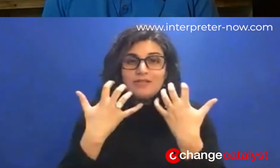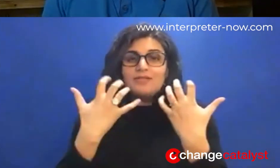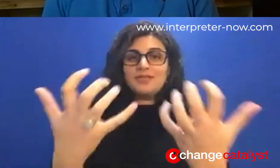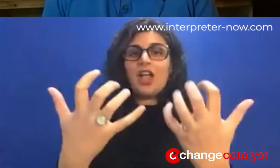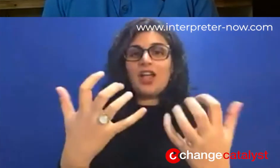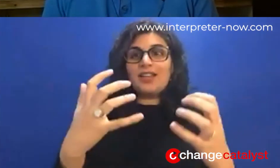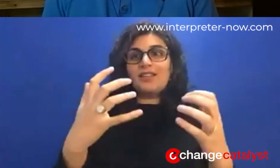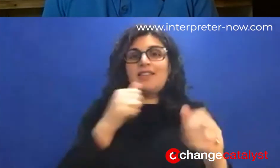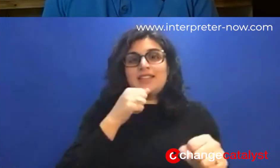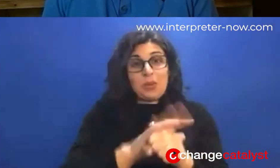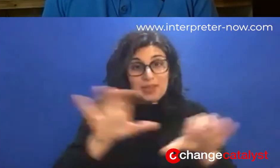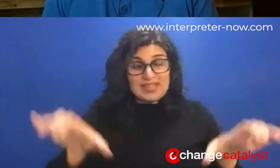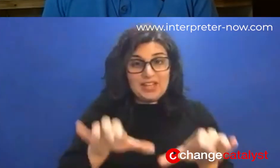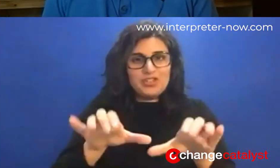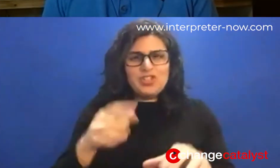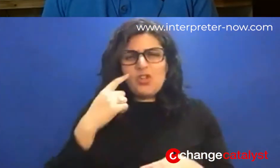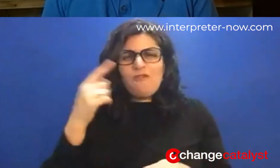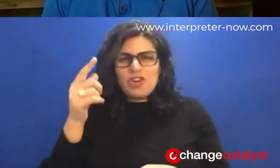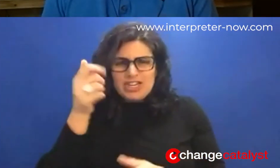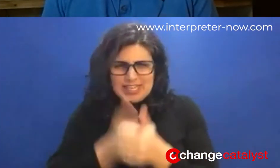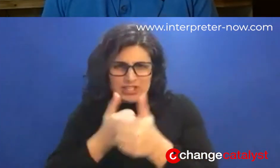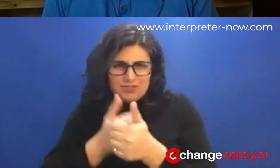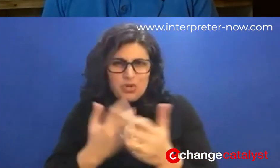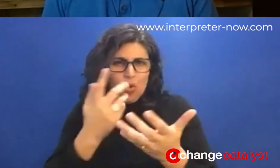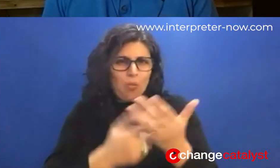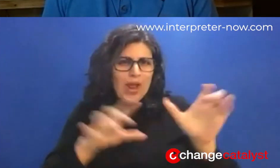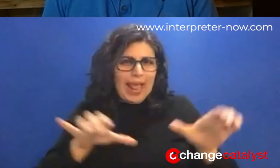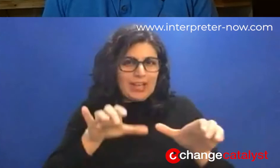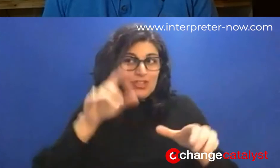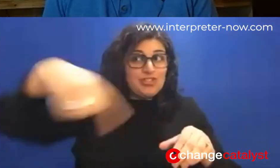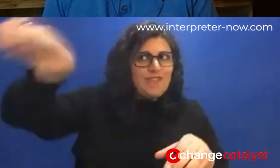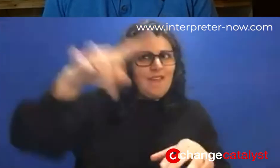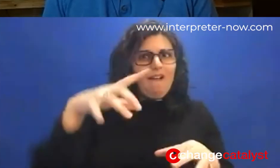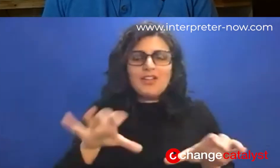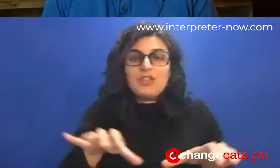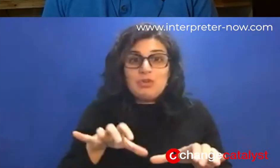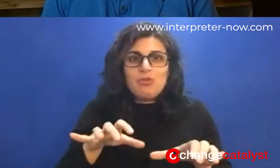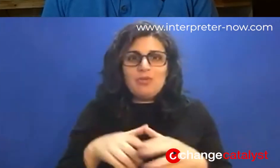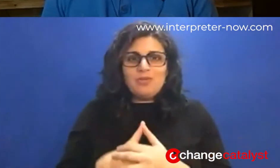So for each of you, what is one action you'd like people to take after listening or watching?